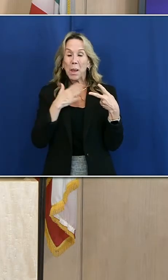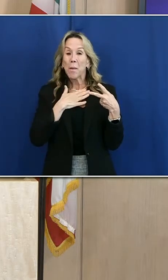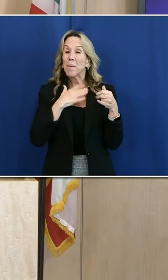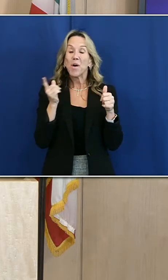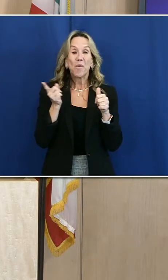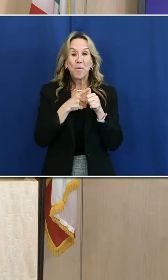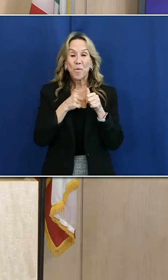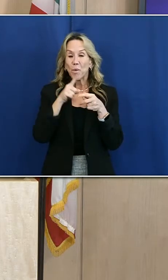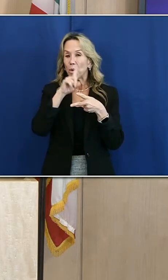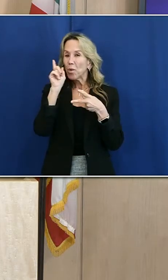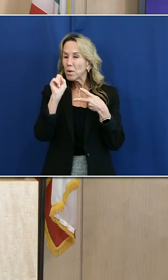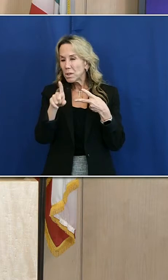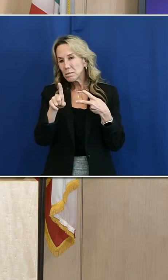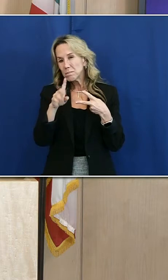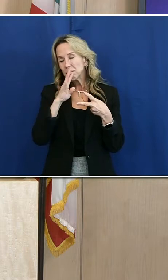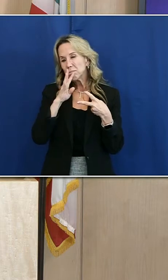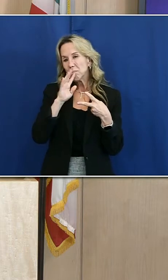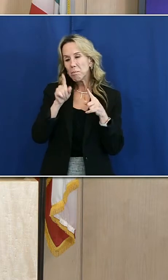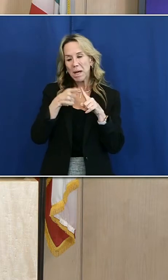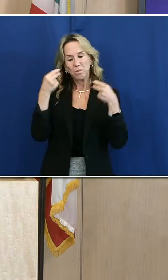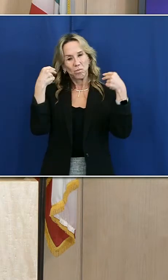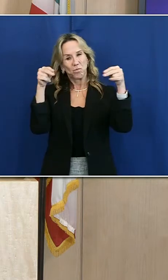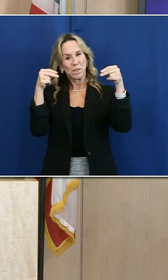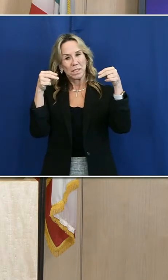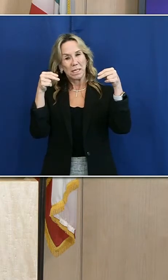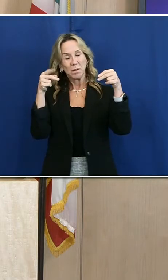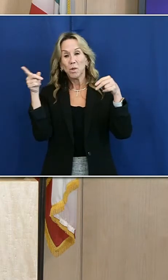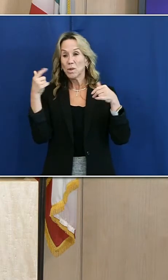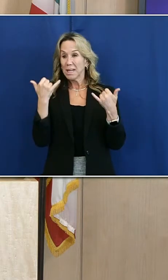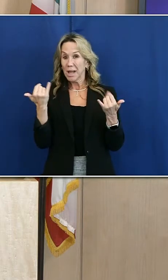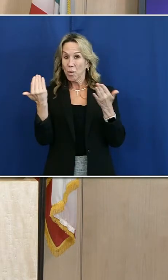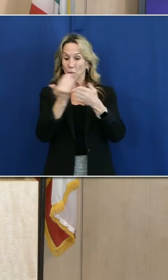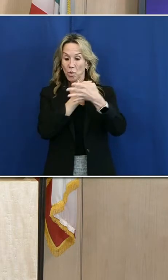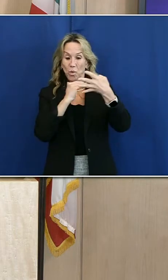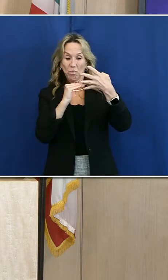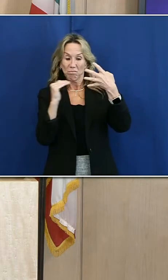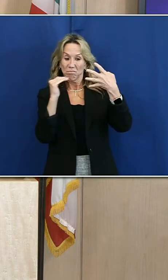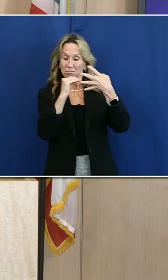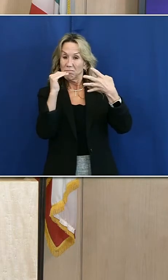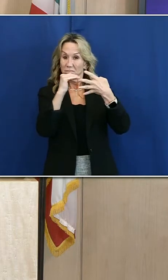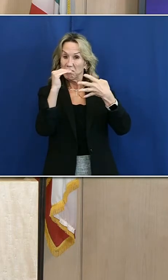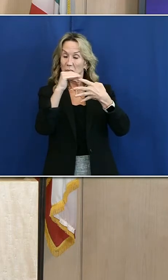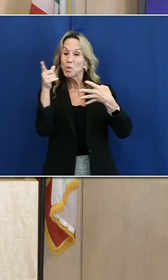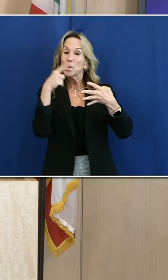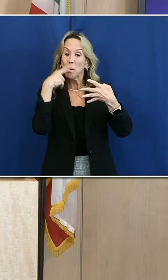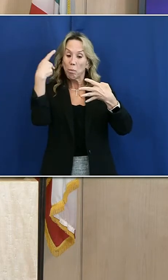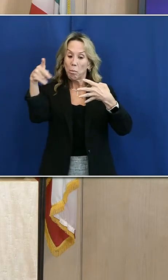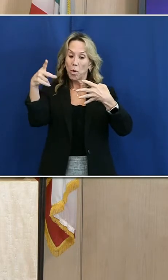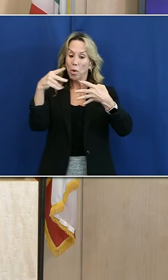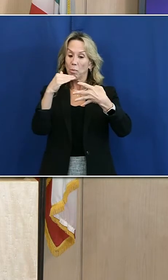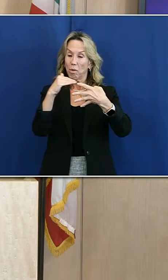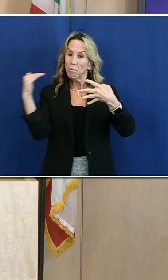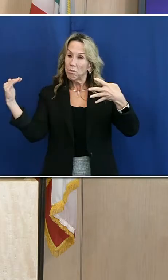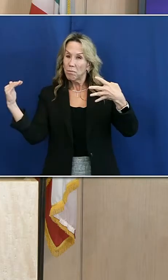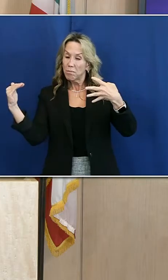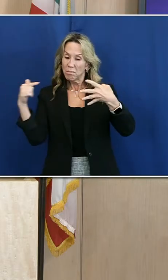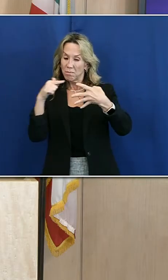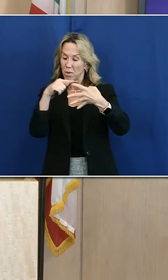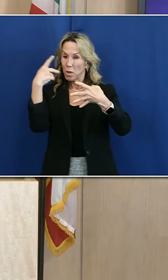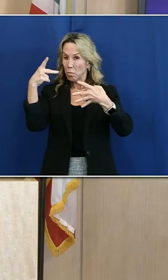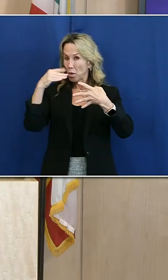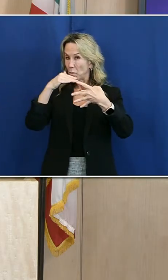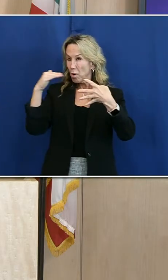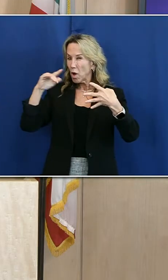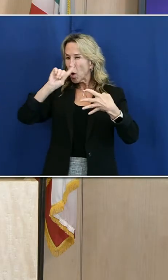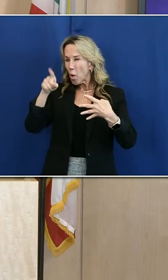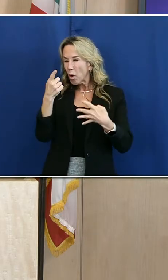with retail. The new tiered structure indicates that the purple tier can only operate at